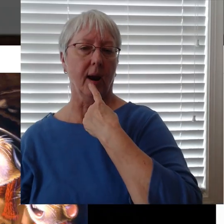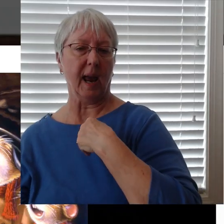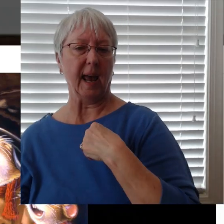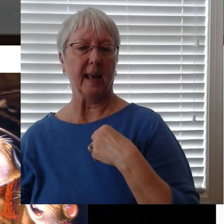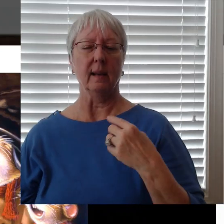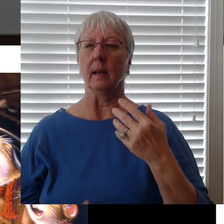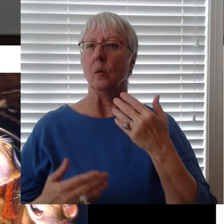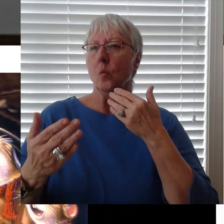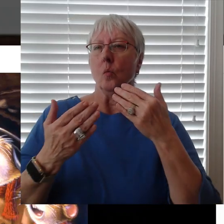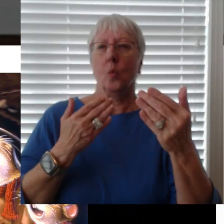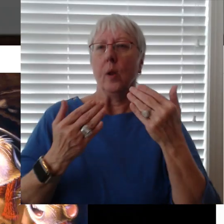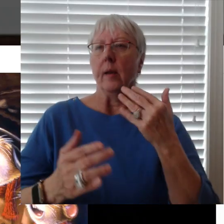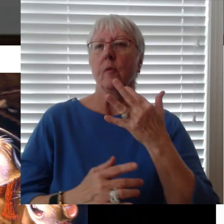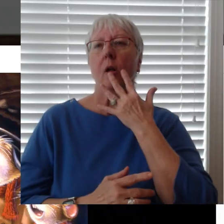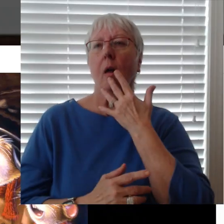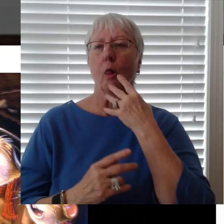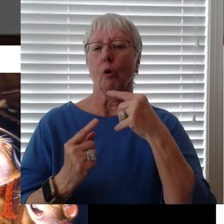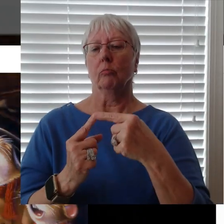complementary relationships.